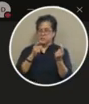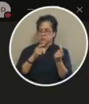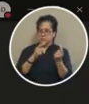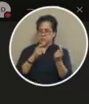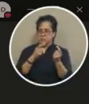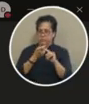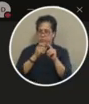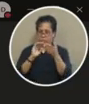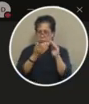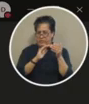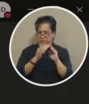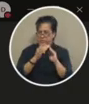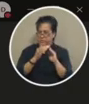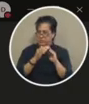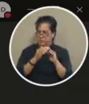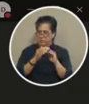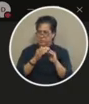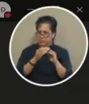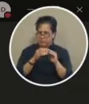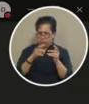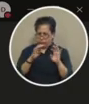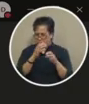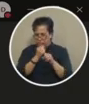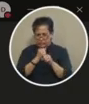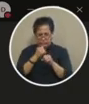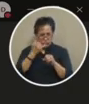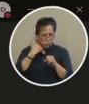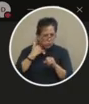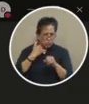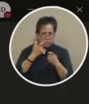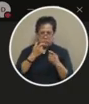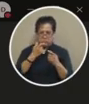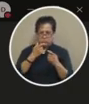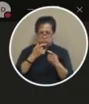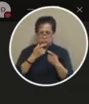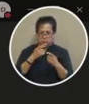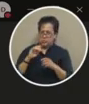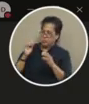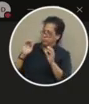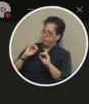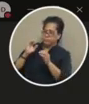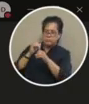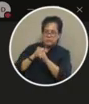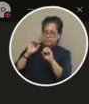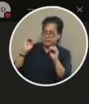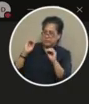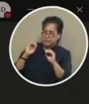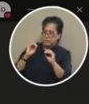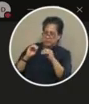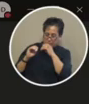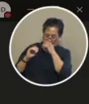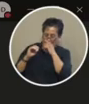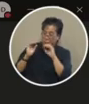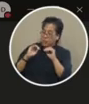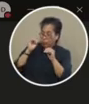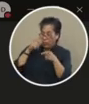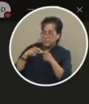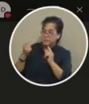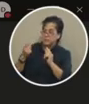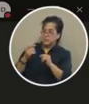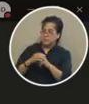the residents nearby. Did you all receive any calls or anything? No, ma'am. No And, opposition